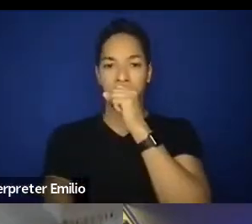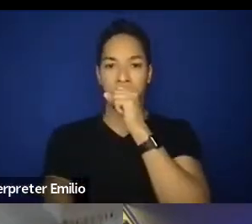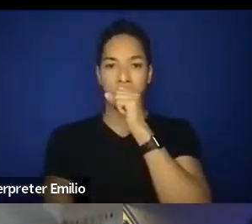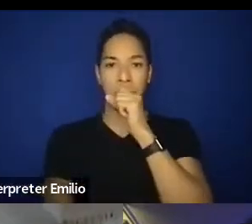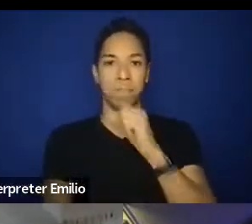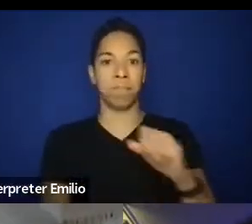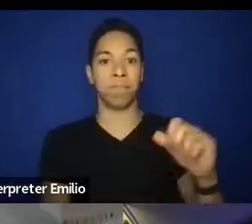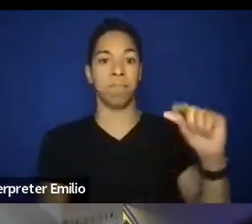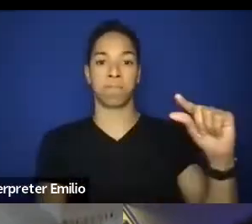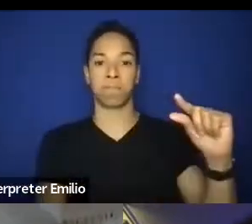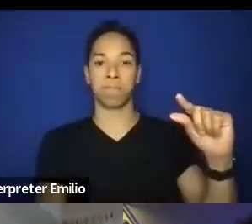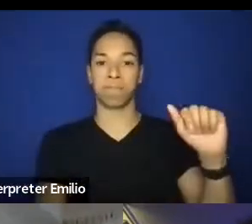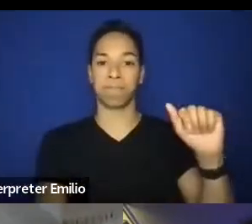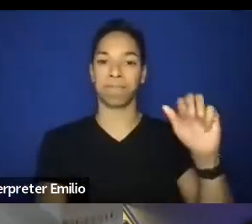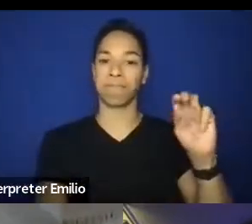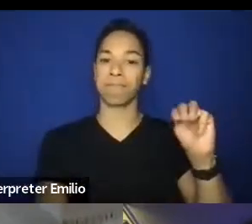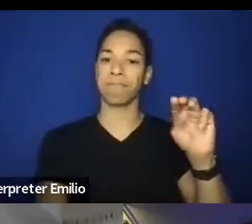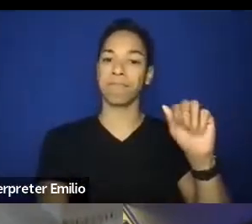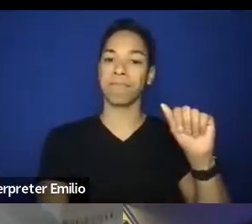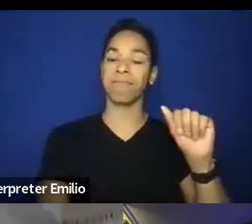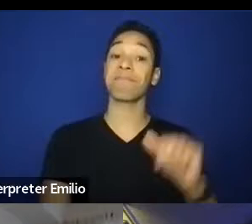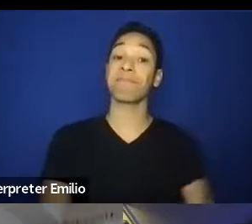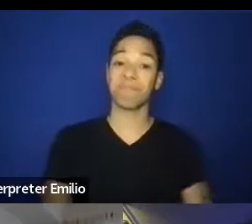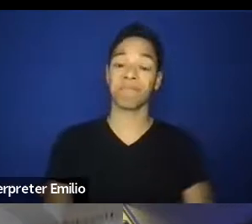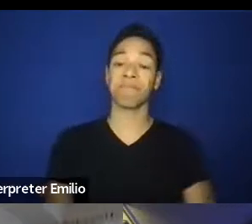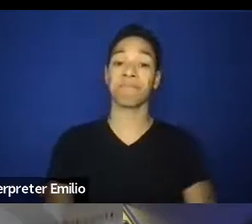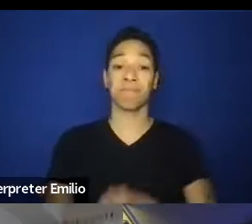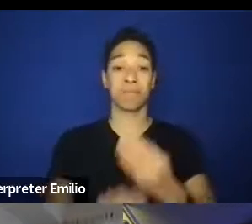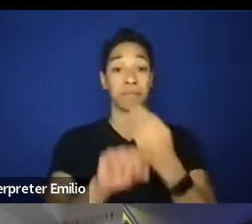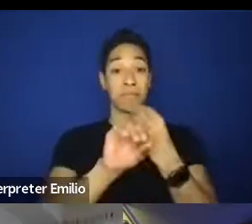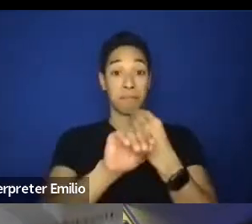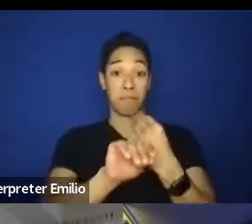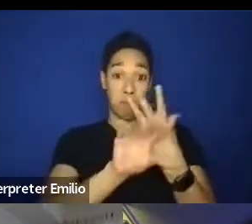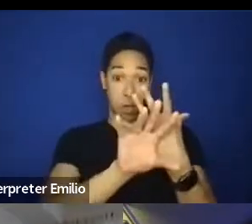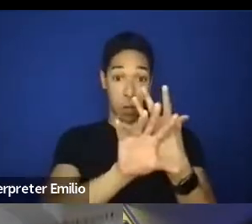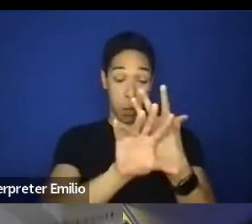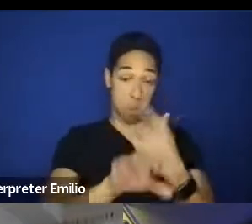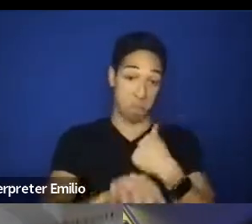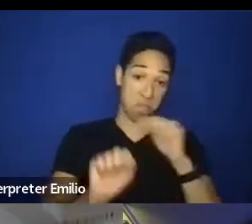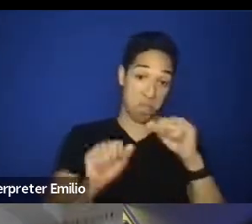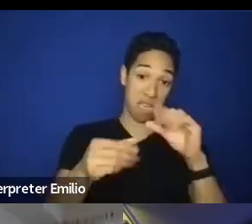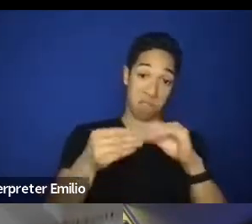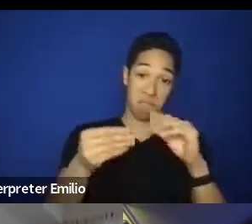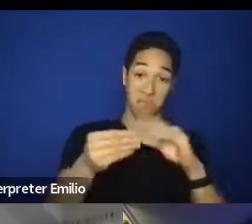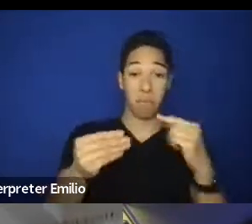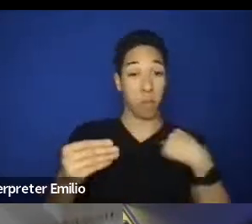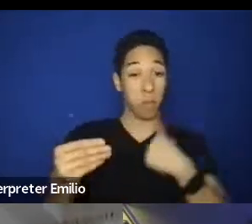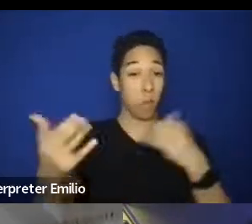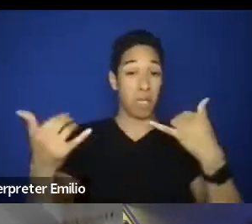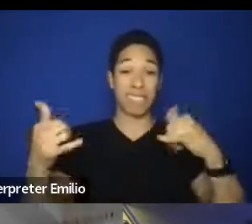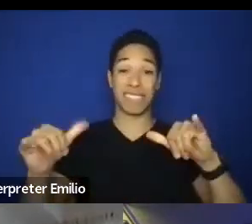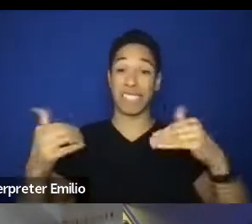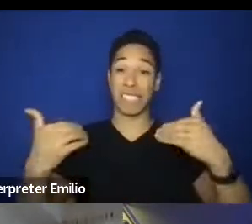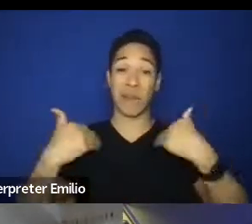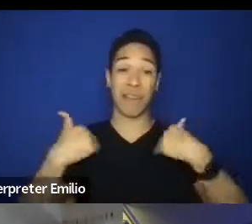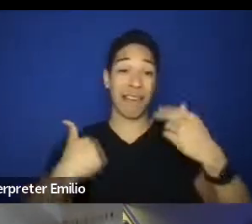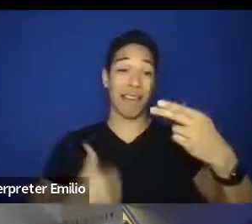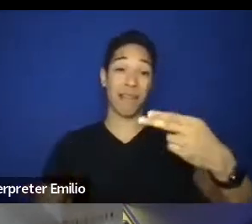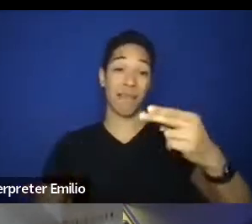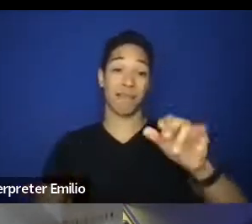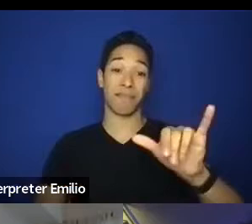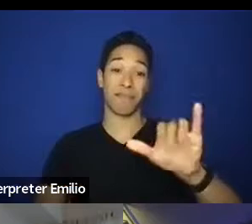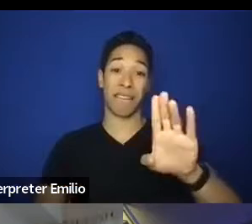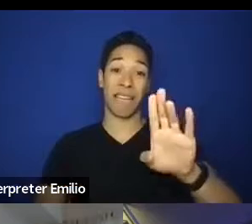I can speak on the virtual part because we did it live. We still do it the hybrid process, and we're still trying